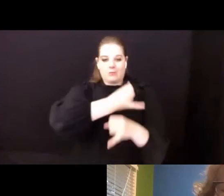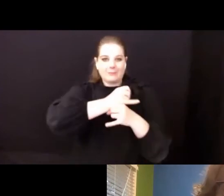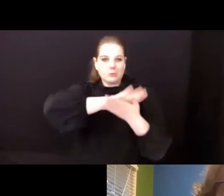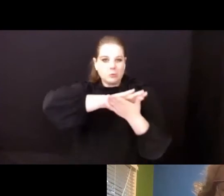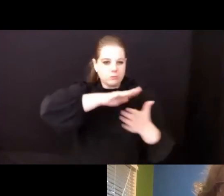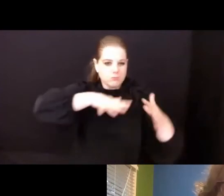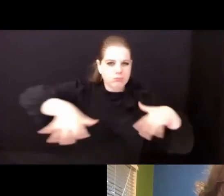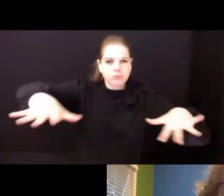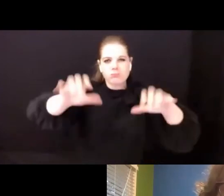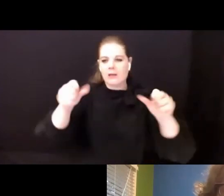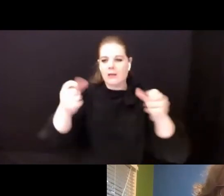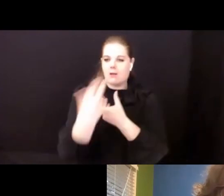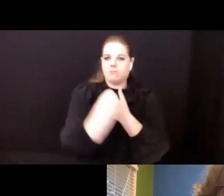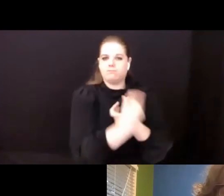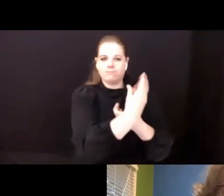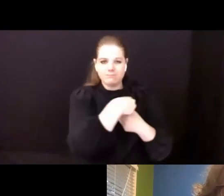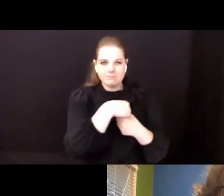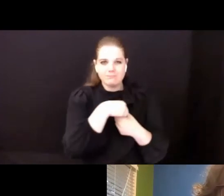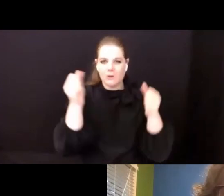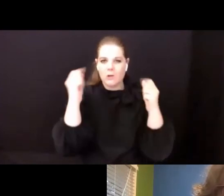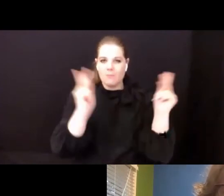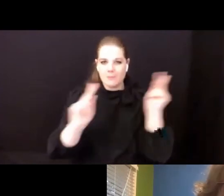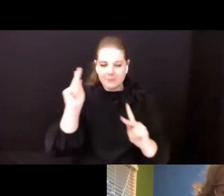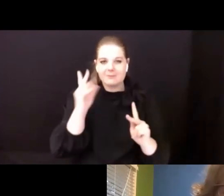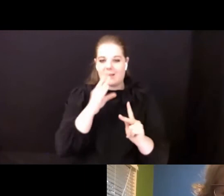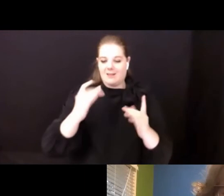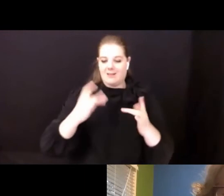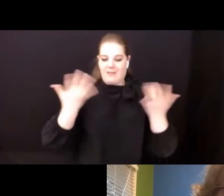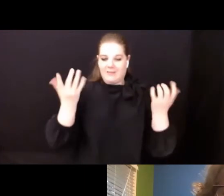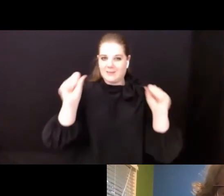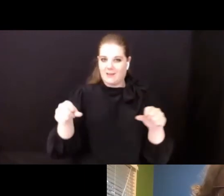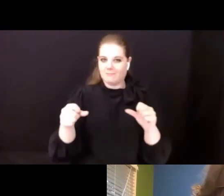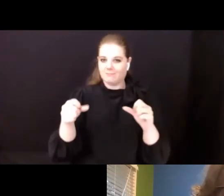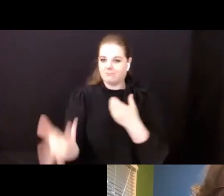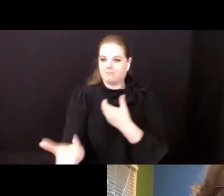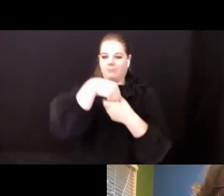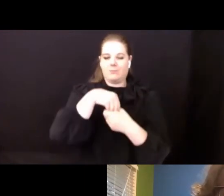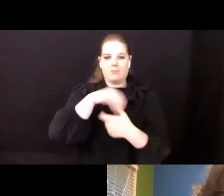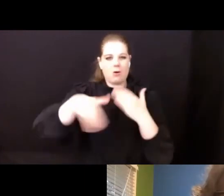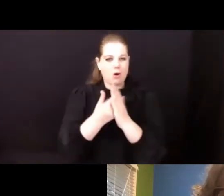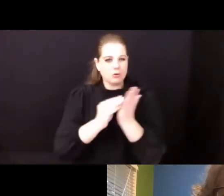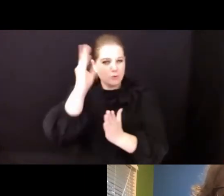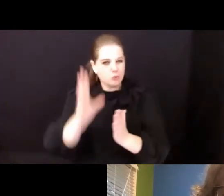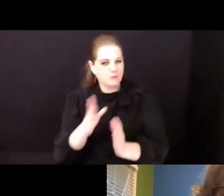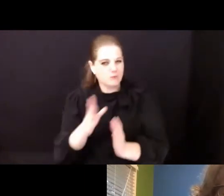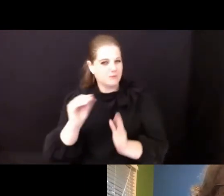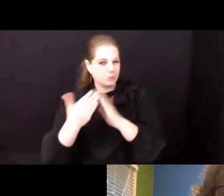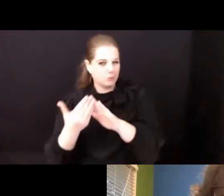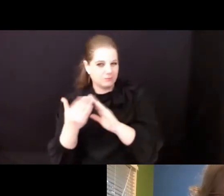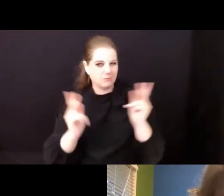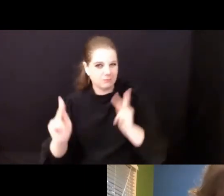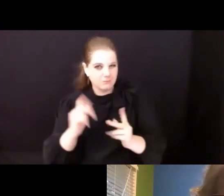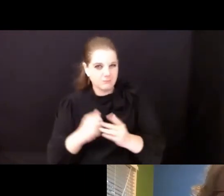and inclusive events like this one here for all of our students and community members. I'm